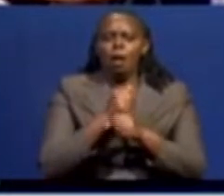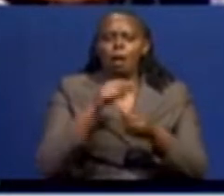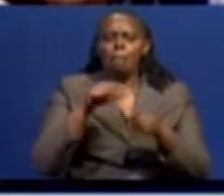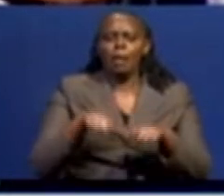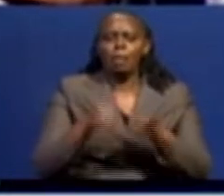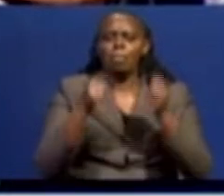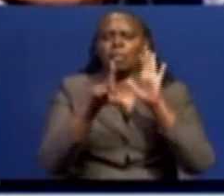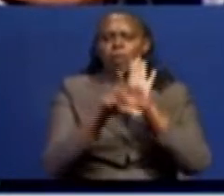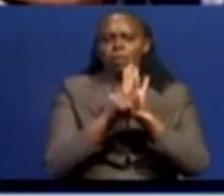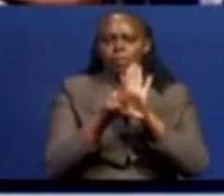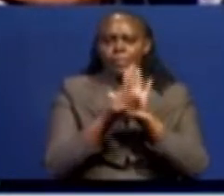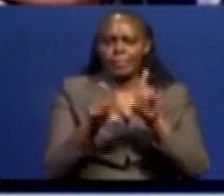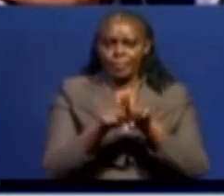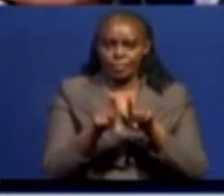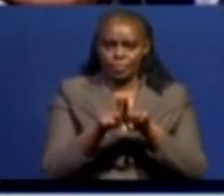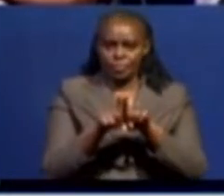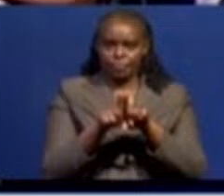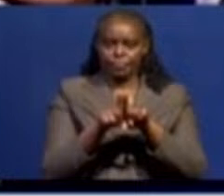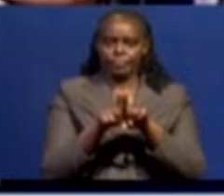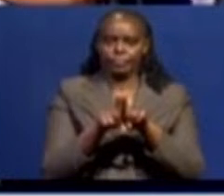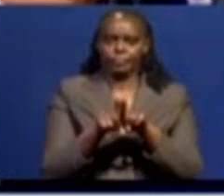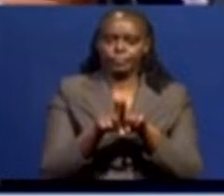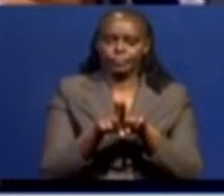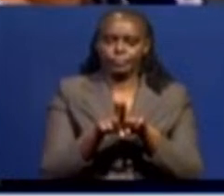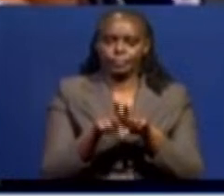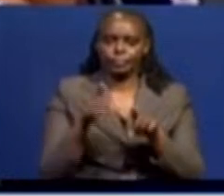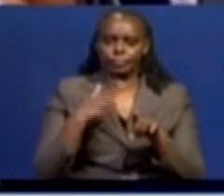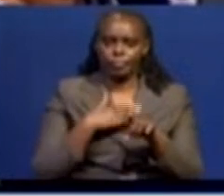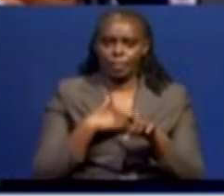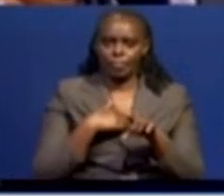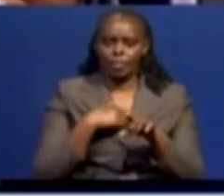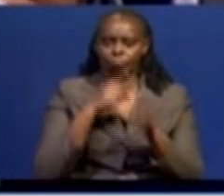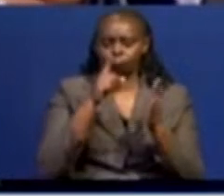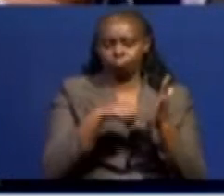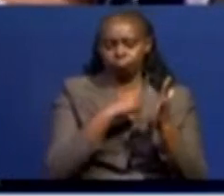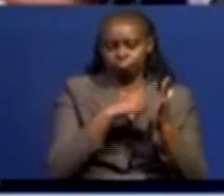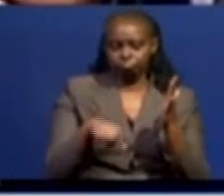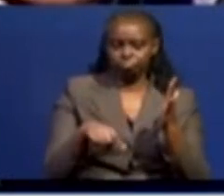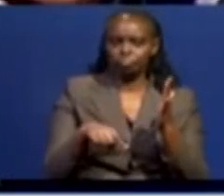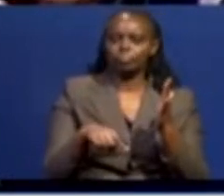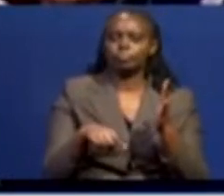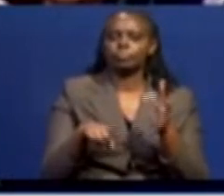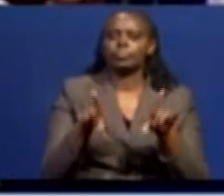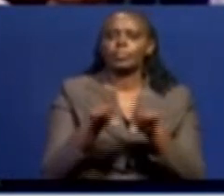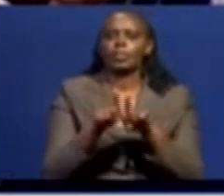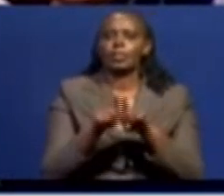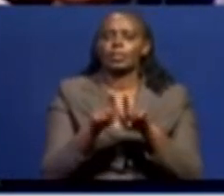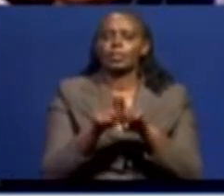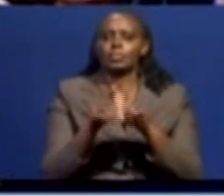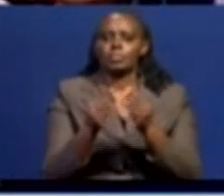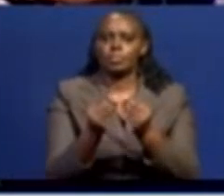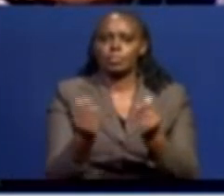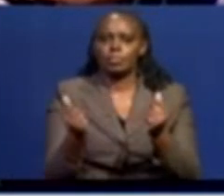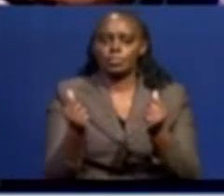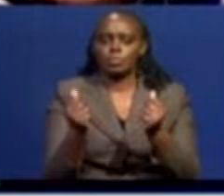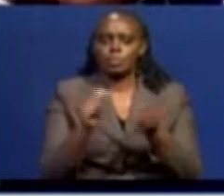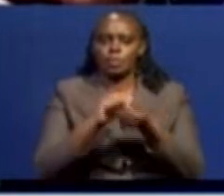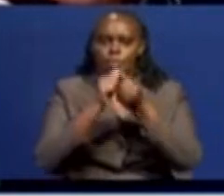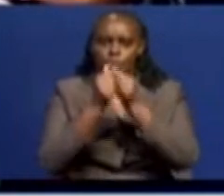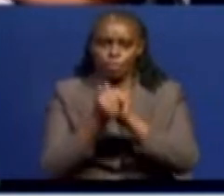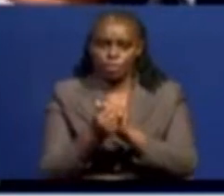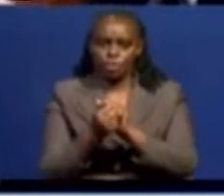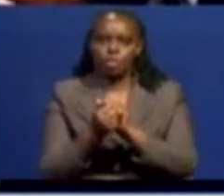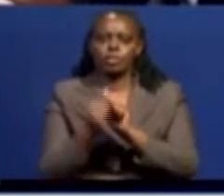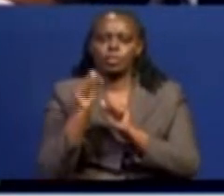amounts to an illegality and as such, I have revoked the same to cure